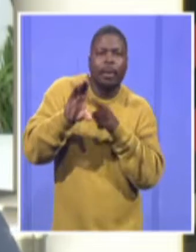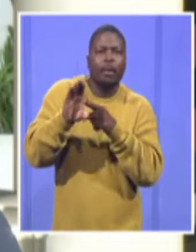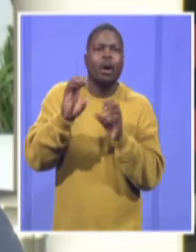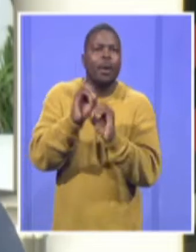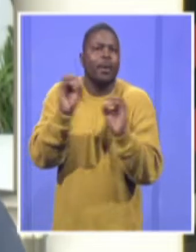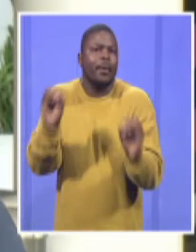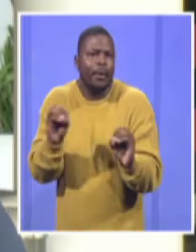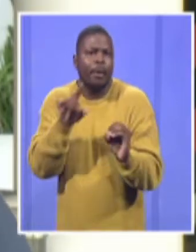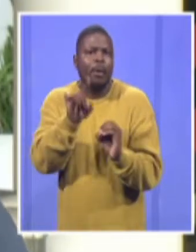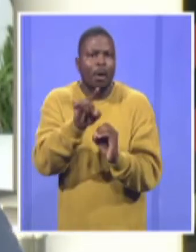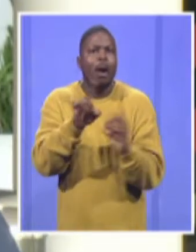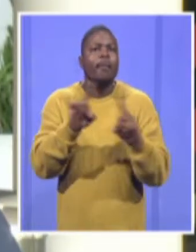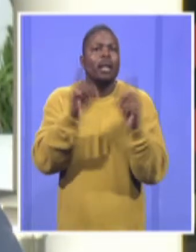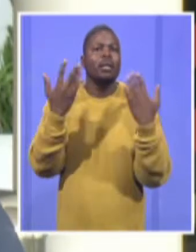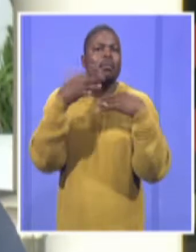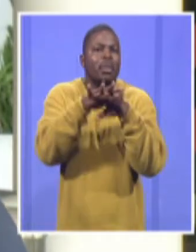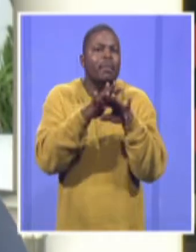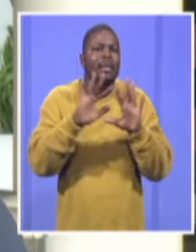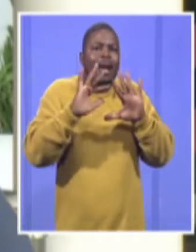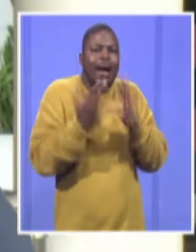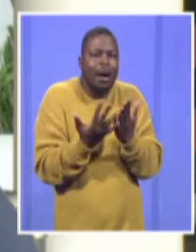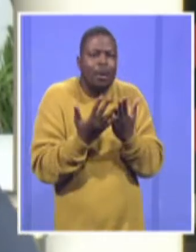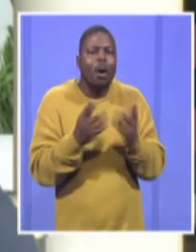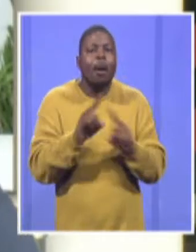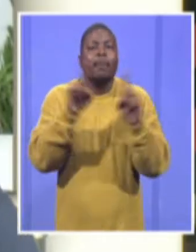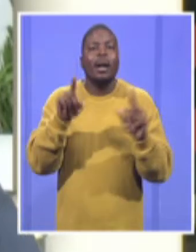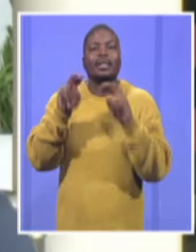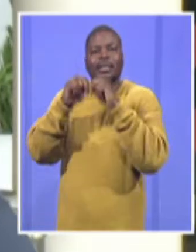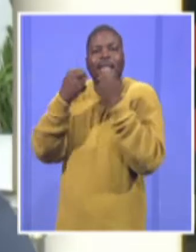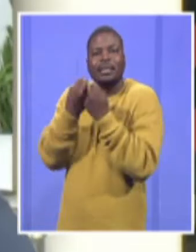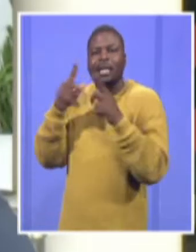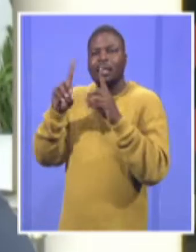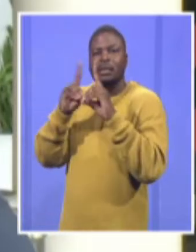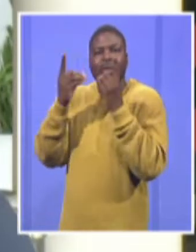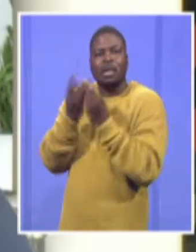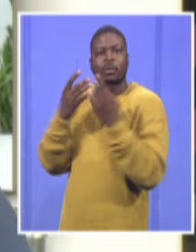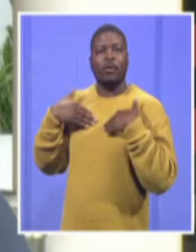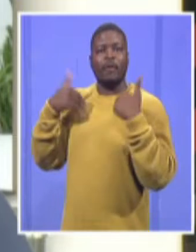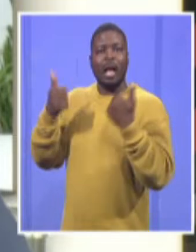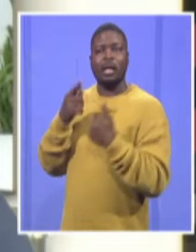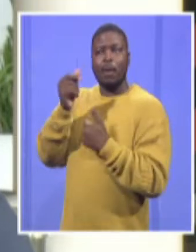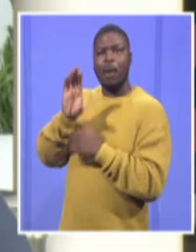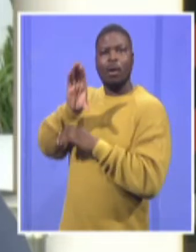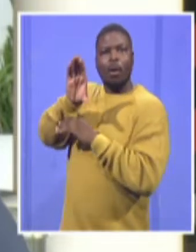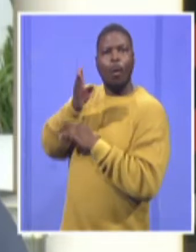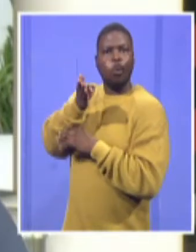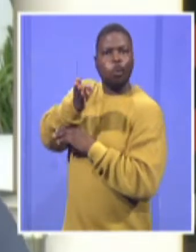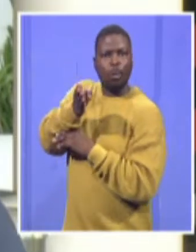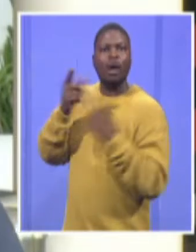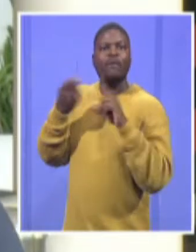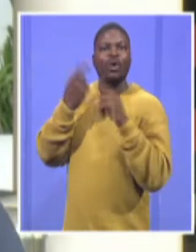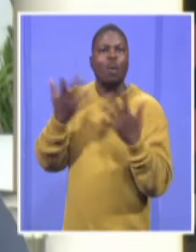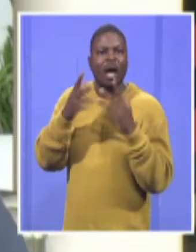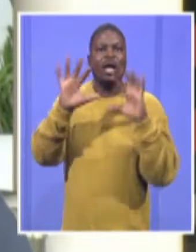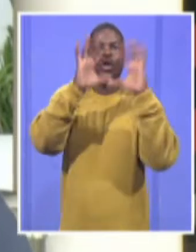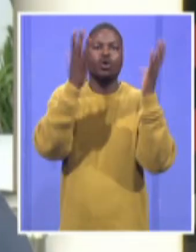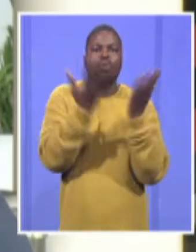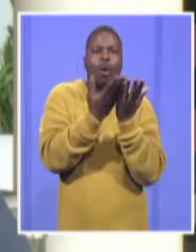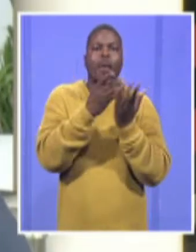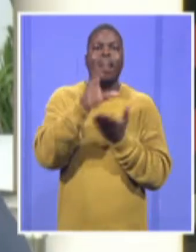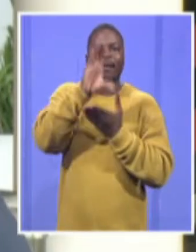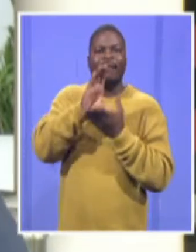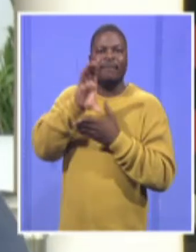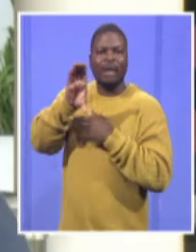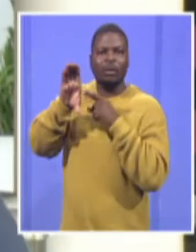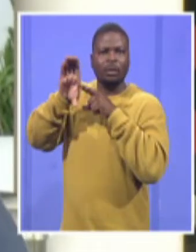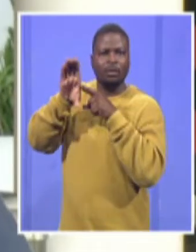talking to you, the National Department of Health is sitting with the money from the Global Fund that has to implement that plan. So we are calling for the